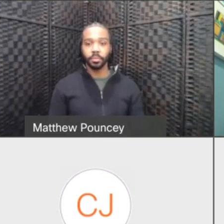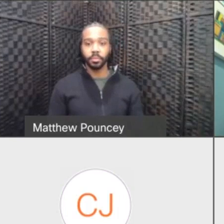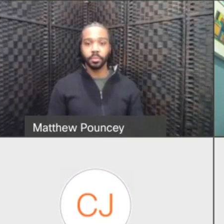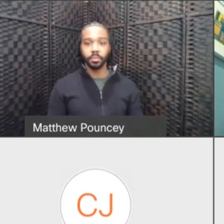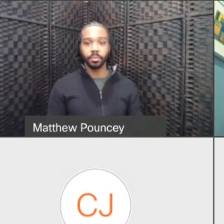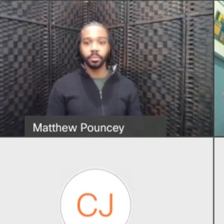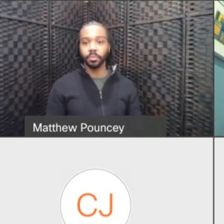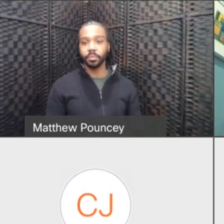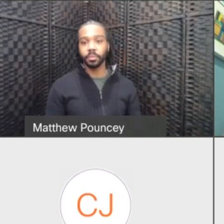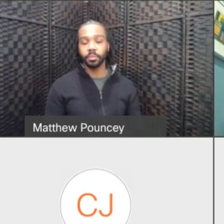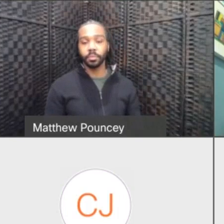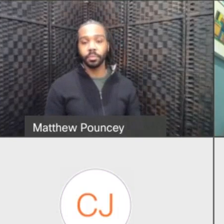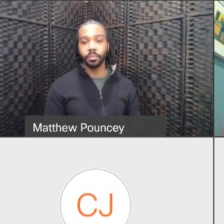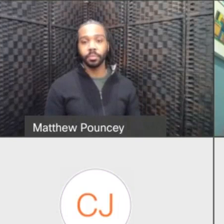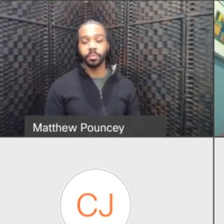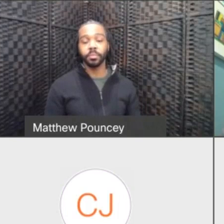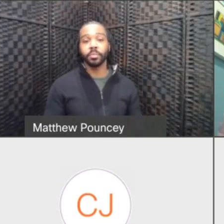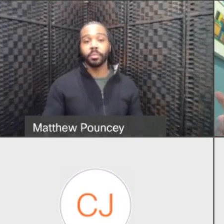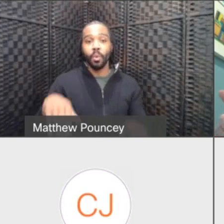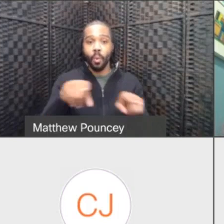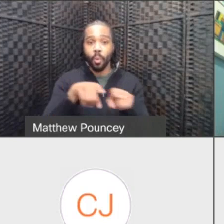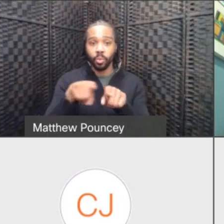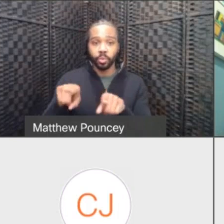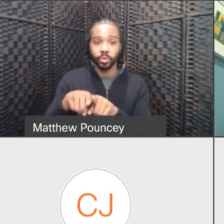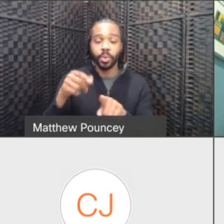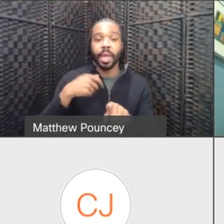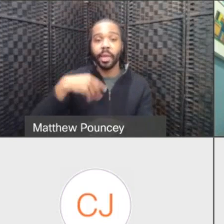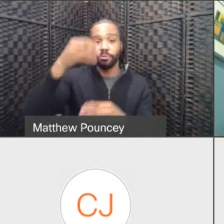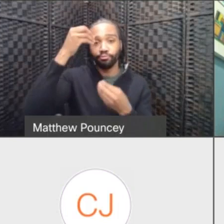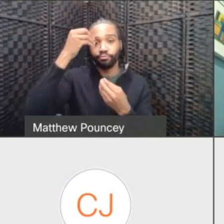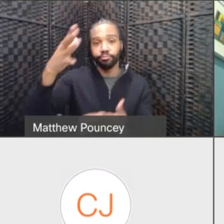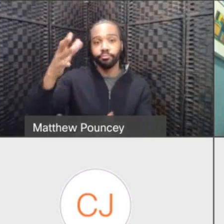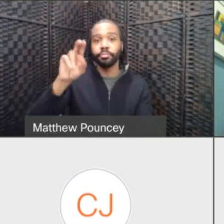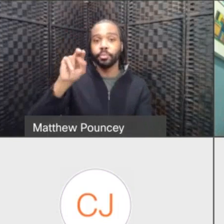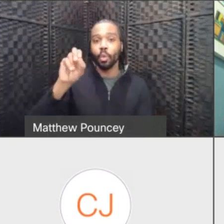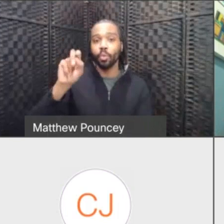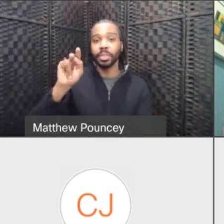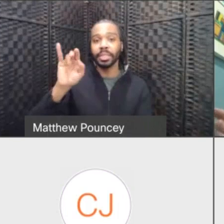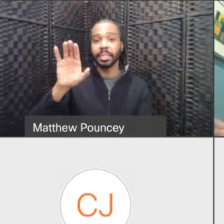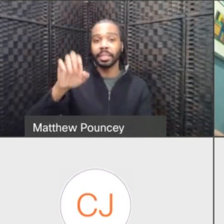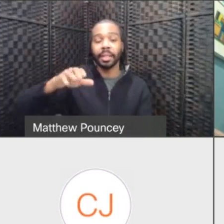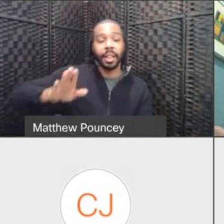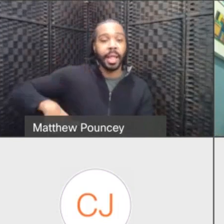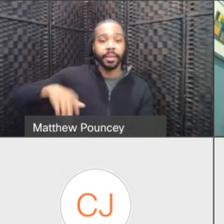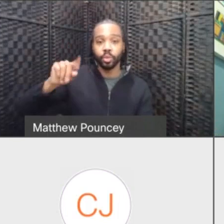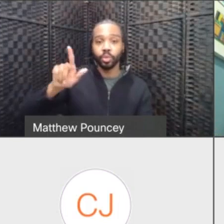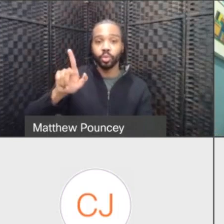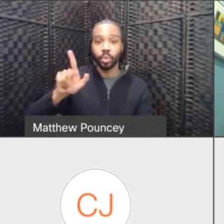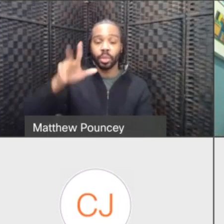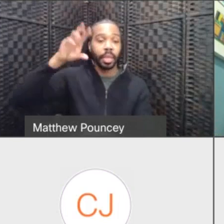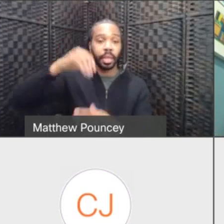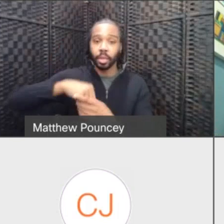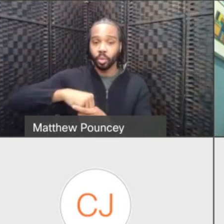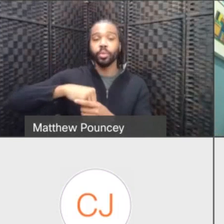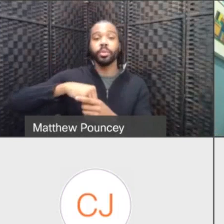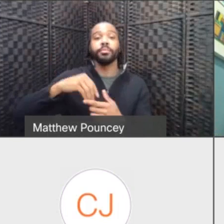And the notice, what I was going to say, the notice in late 21 was of it included the new retainer rate. We don't